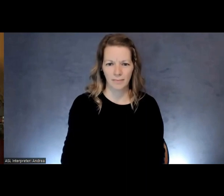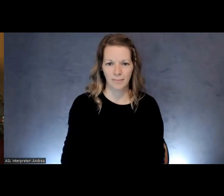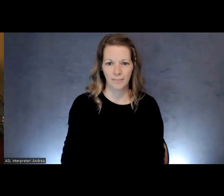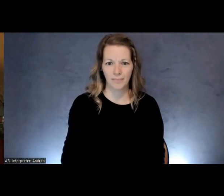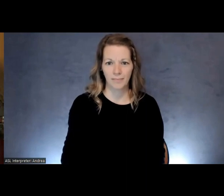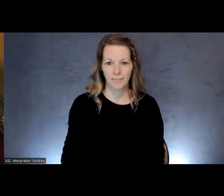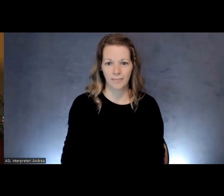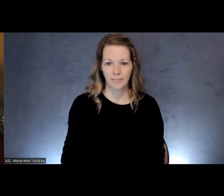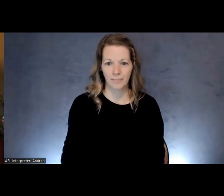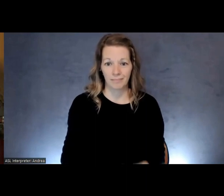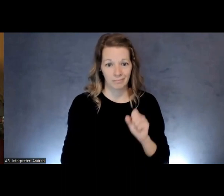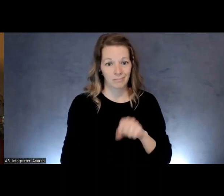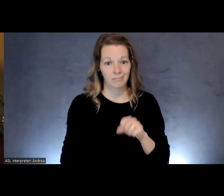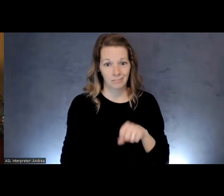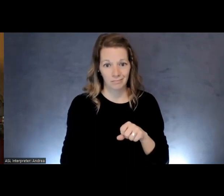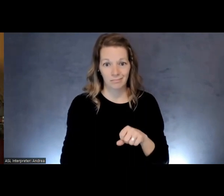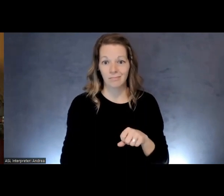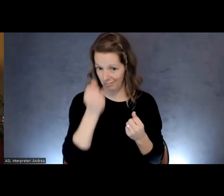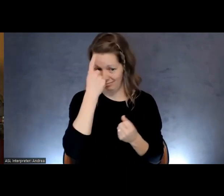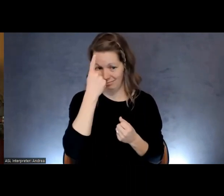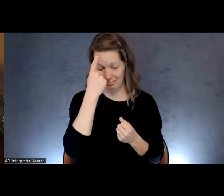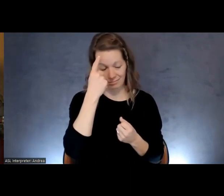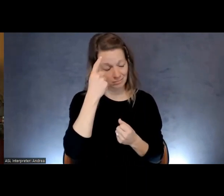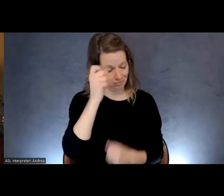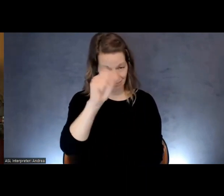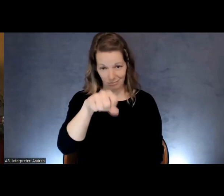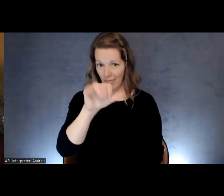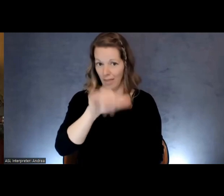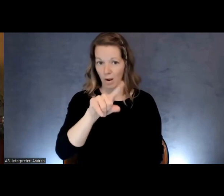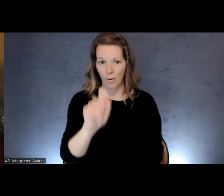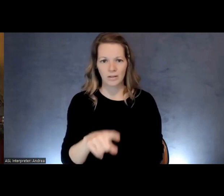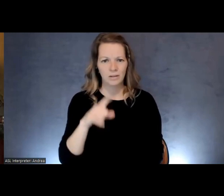Literally, we can take a moment of silence for that question, because